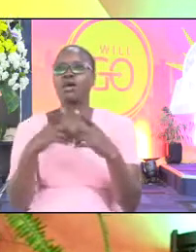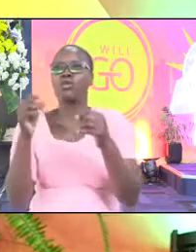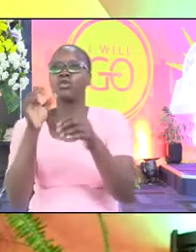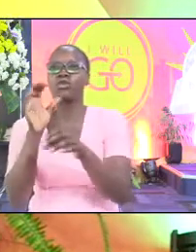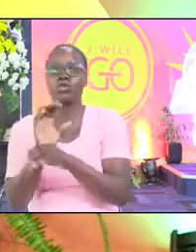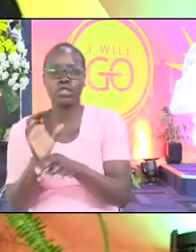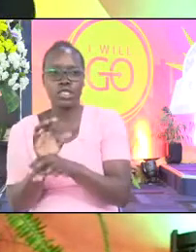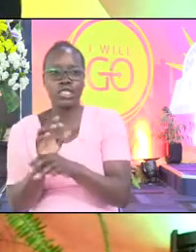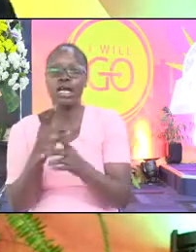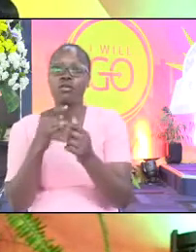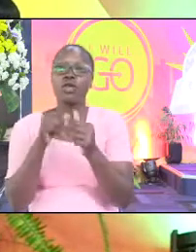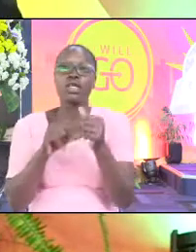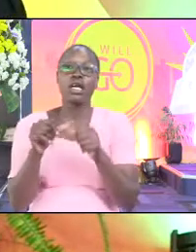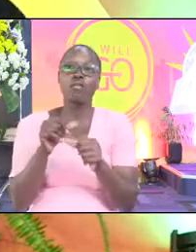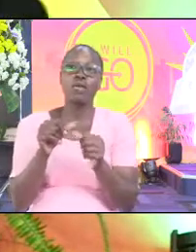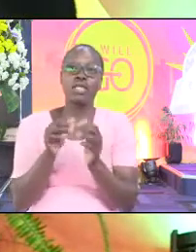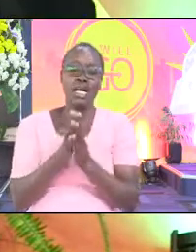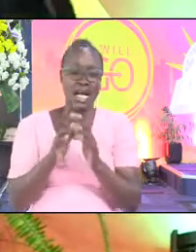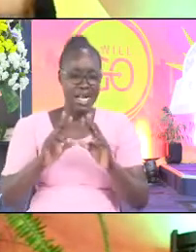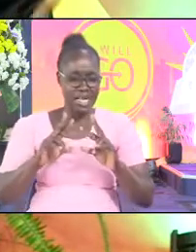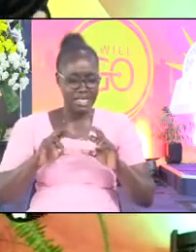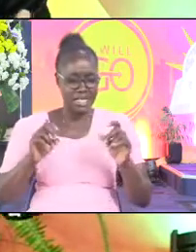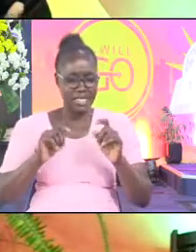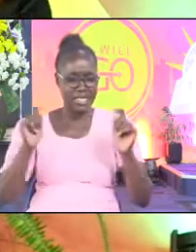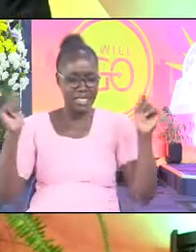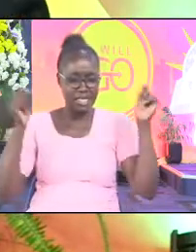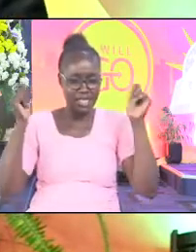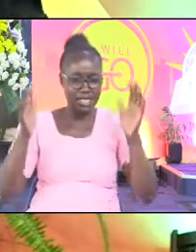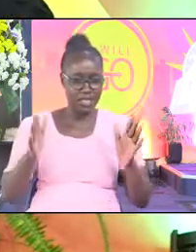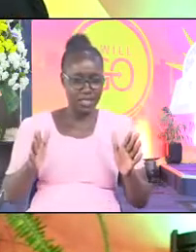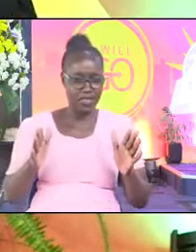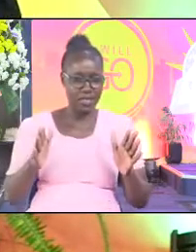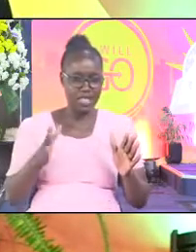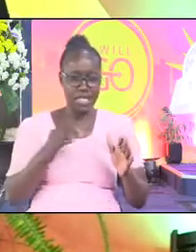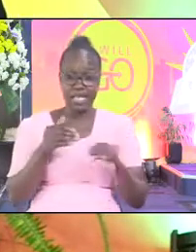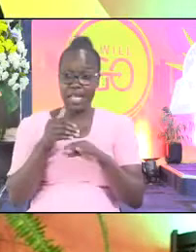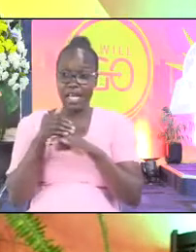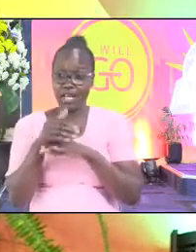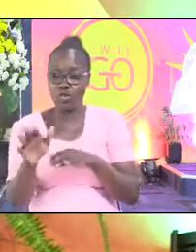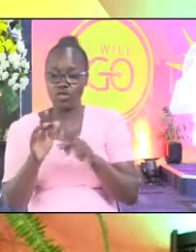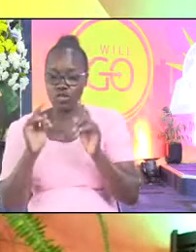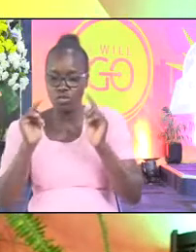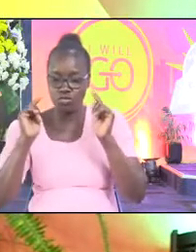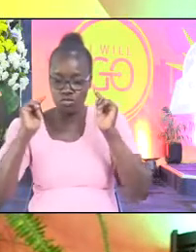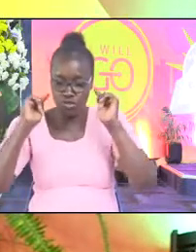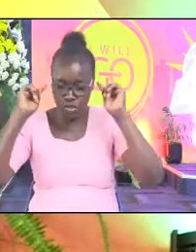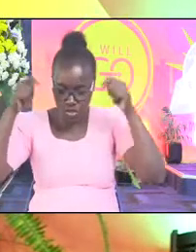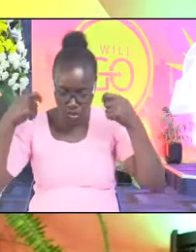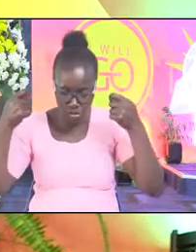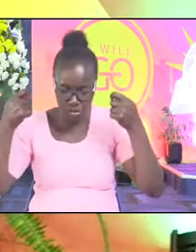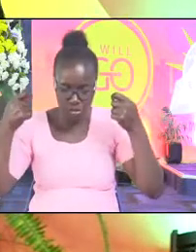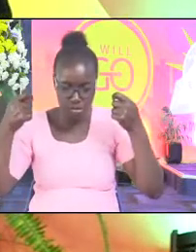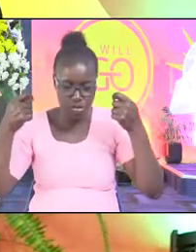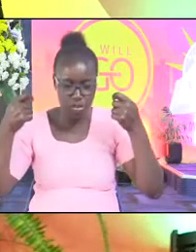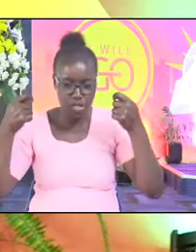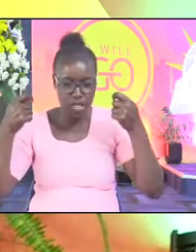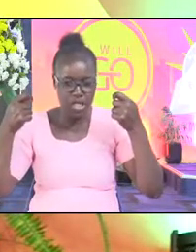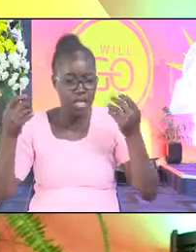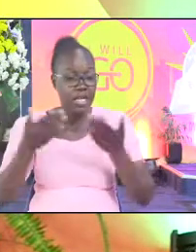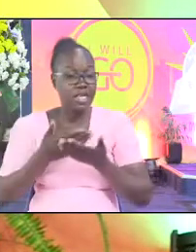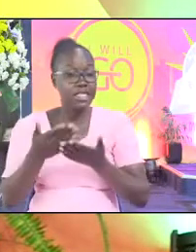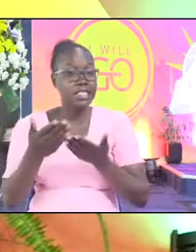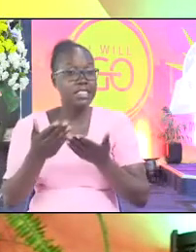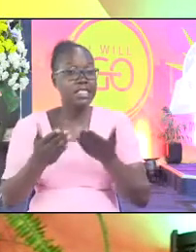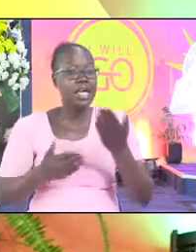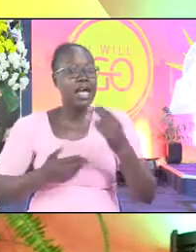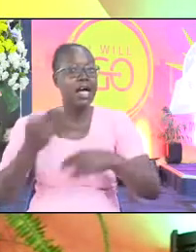I'm talking about a seeking shepherd and a lost sheep. It was prime